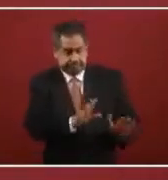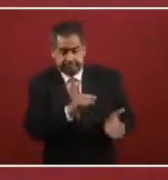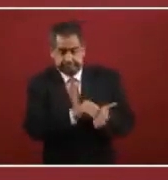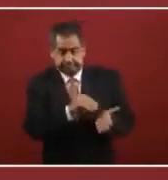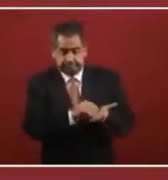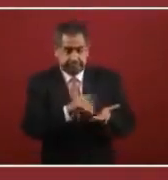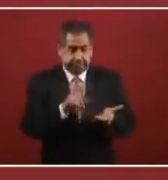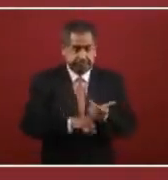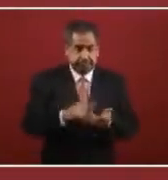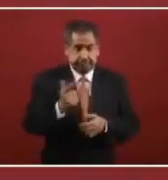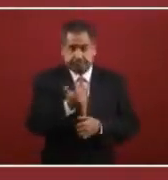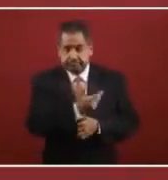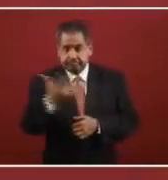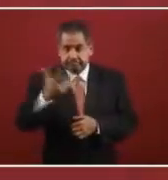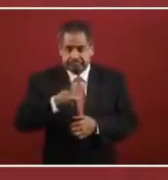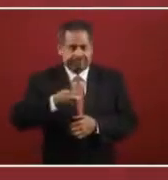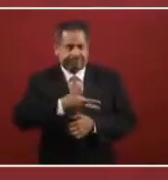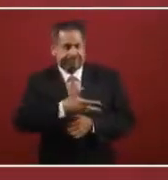law.